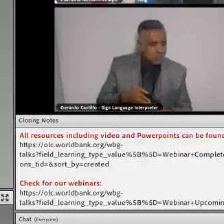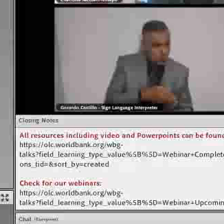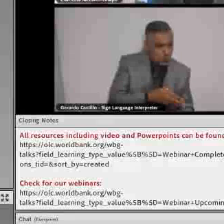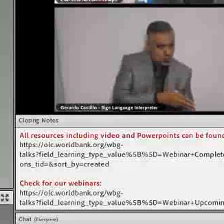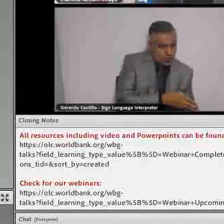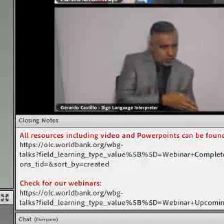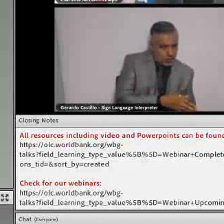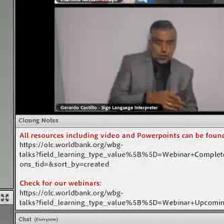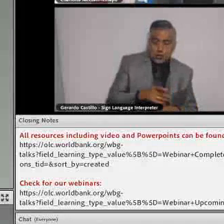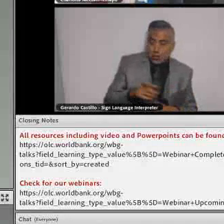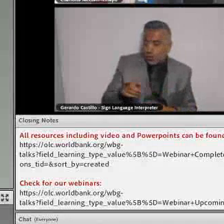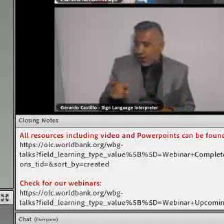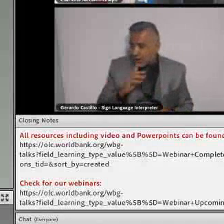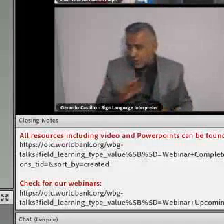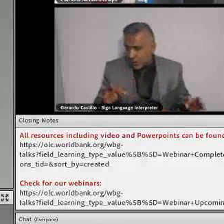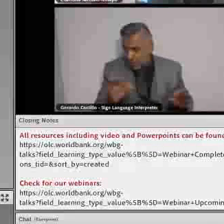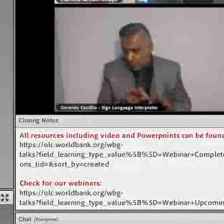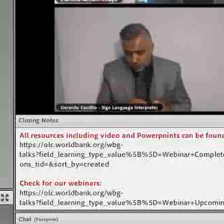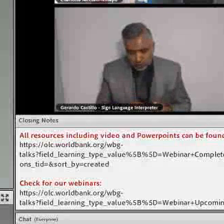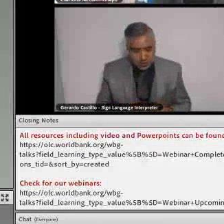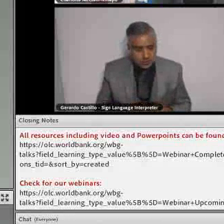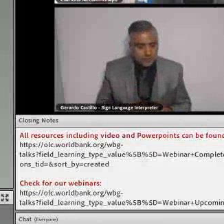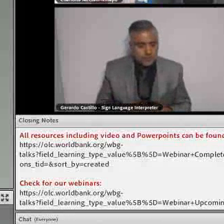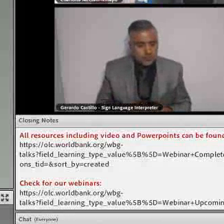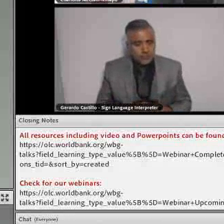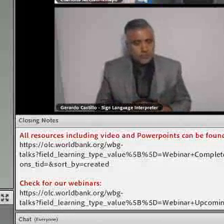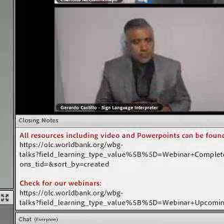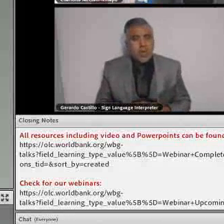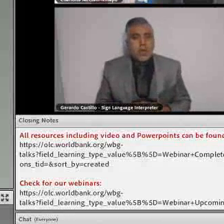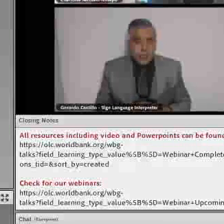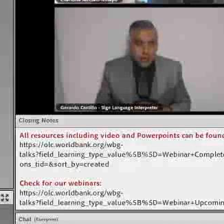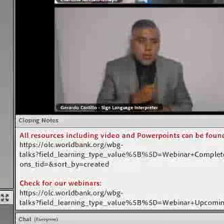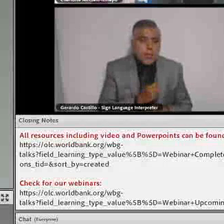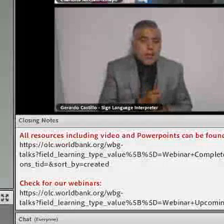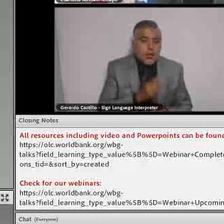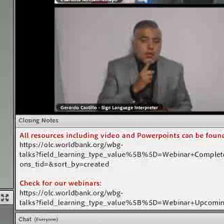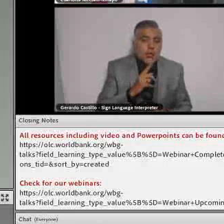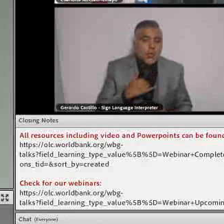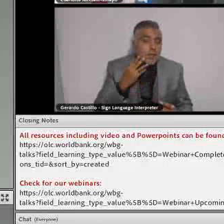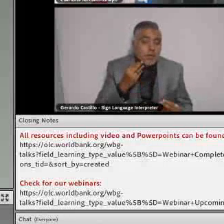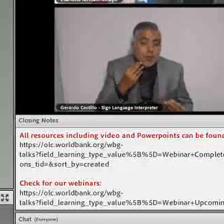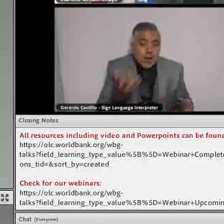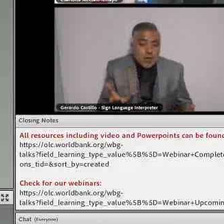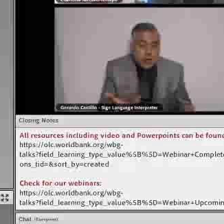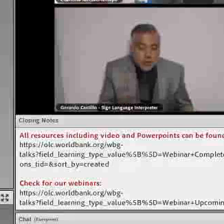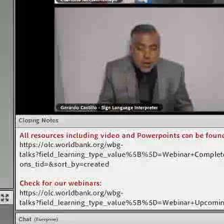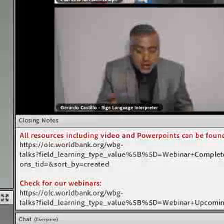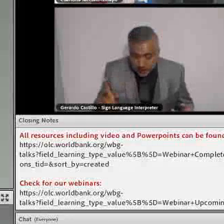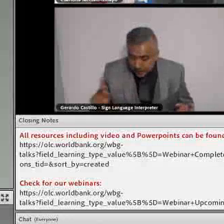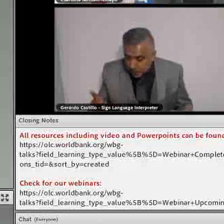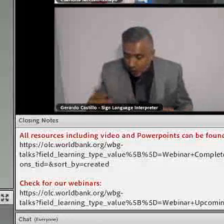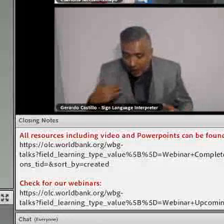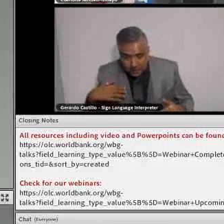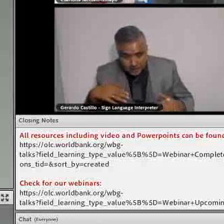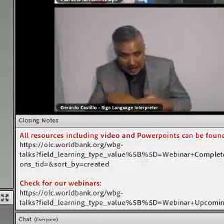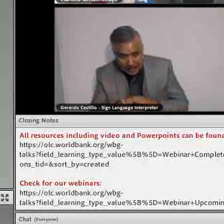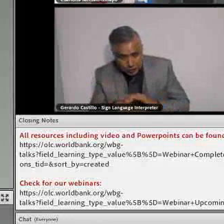really is important. And then, ensuring that there's information and that people have access to